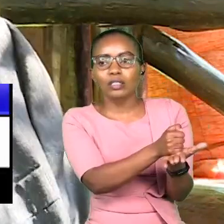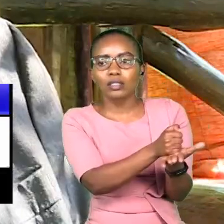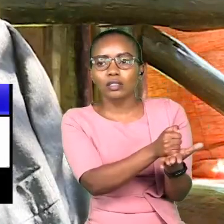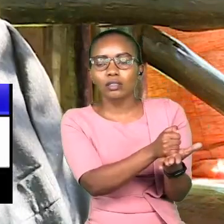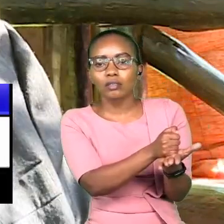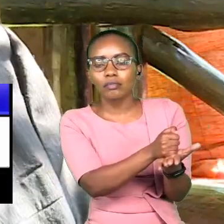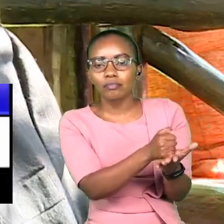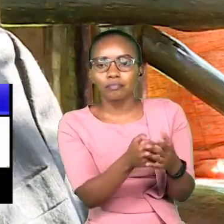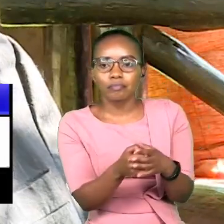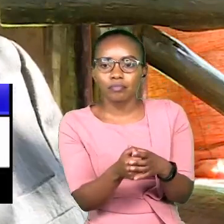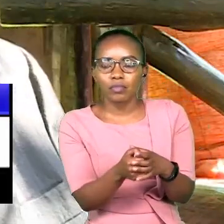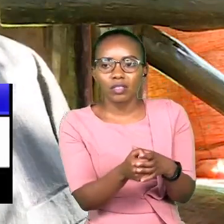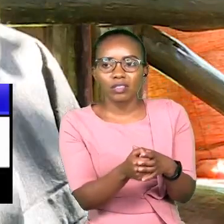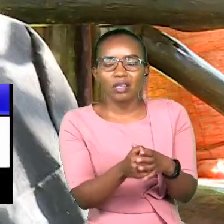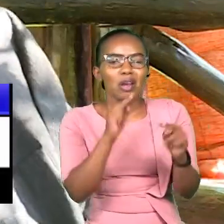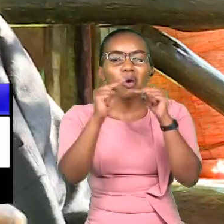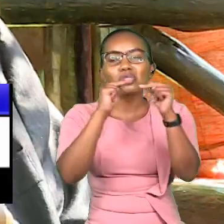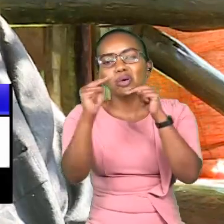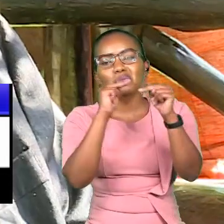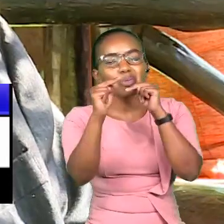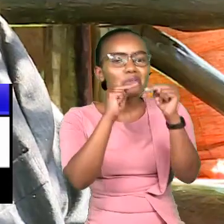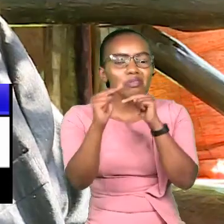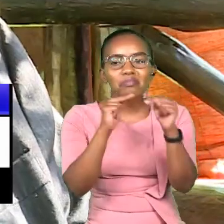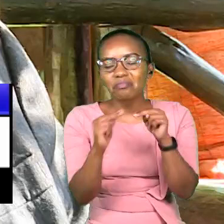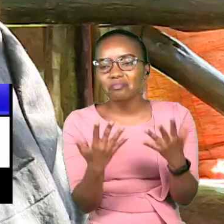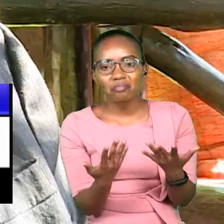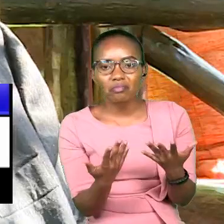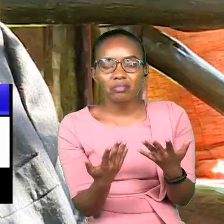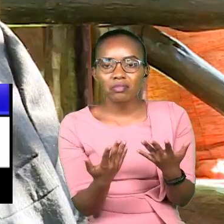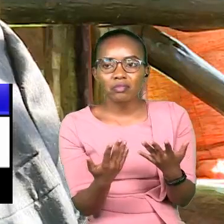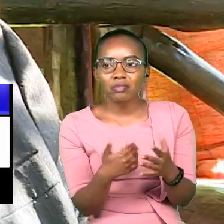be gambled among negotiated,